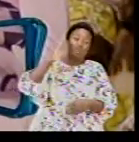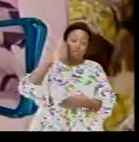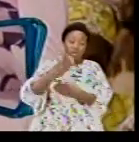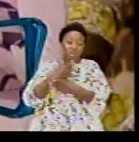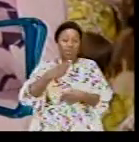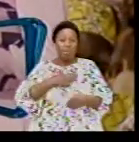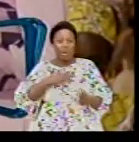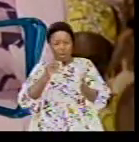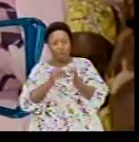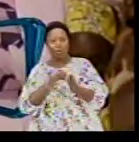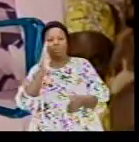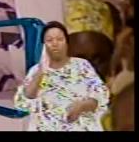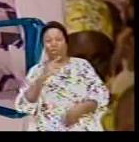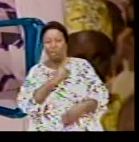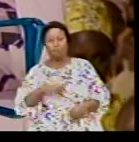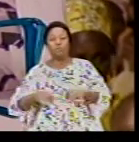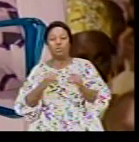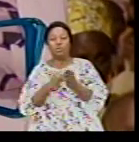to fill the form